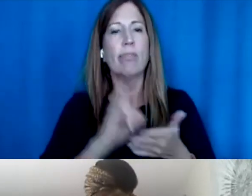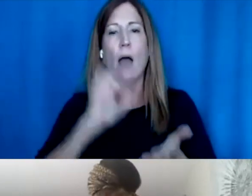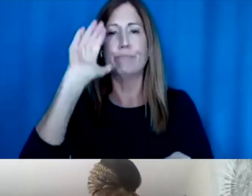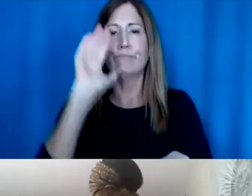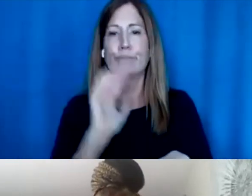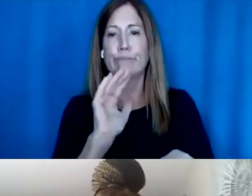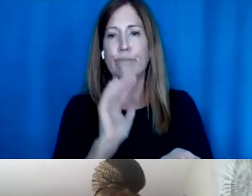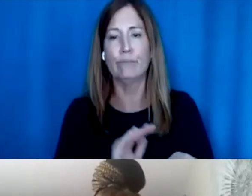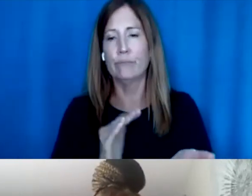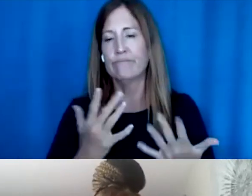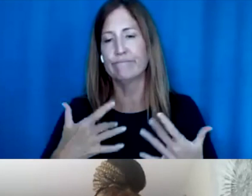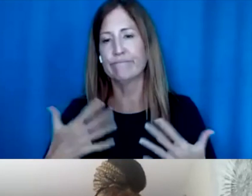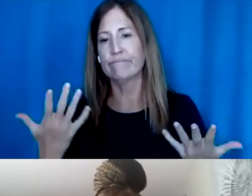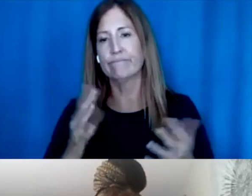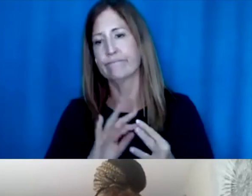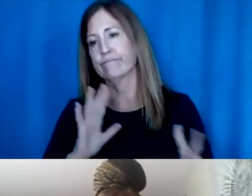Self-confidence.